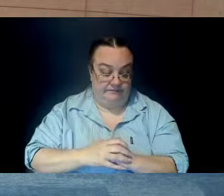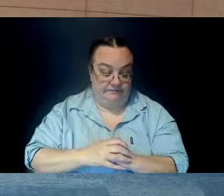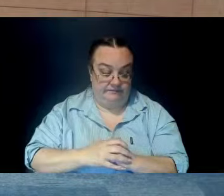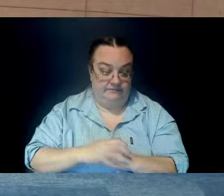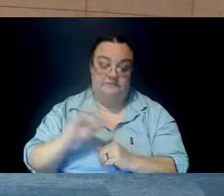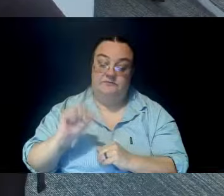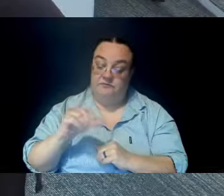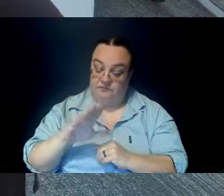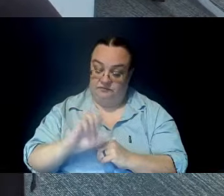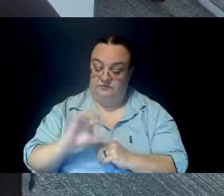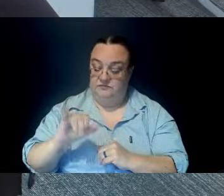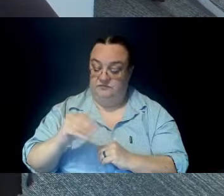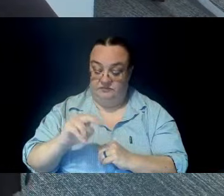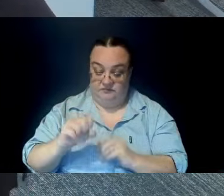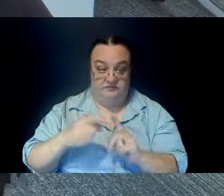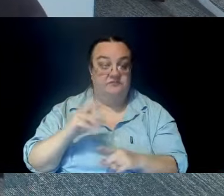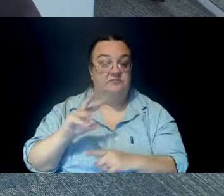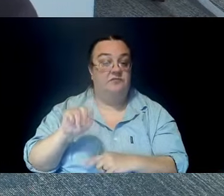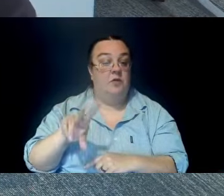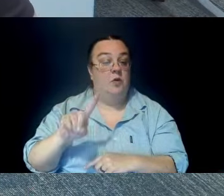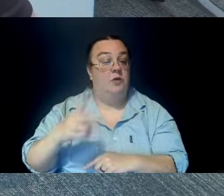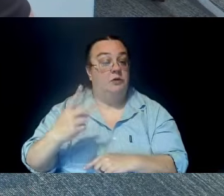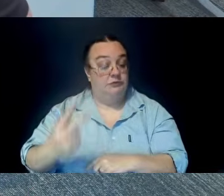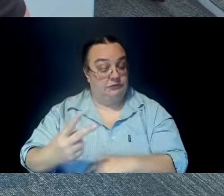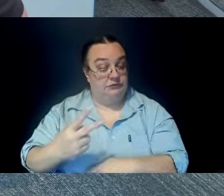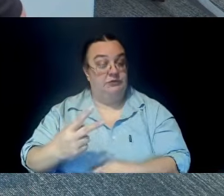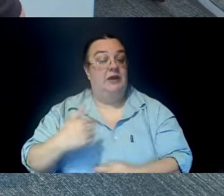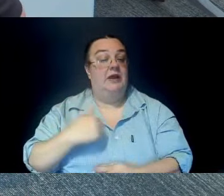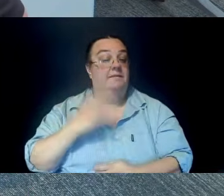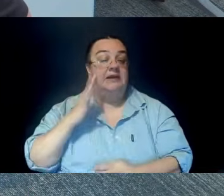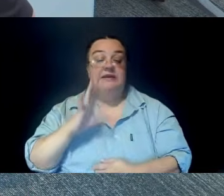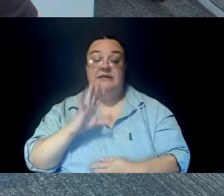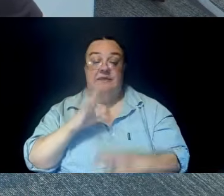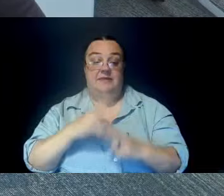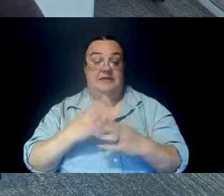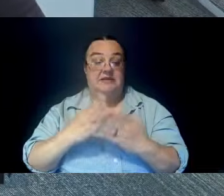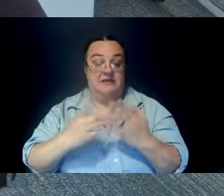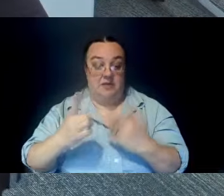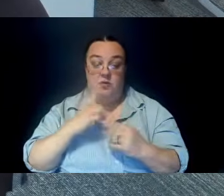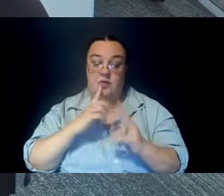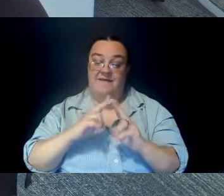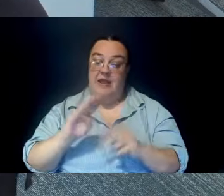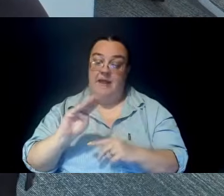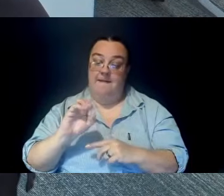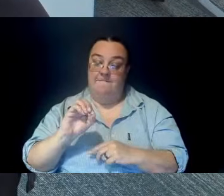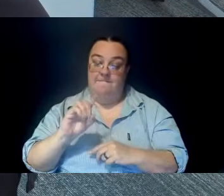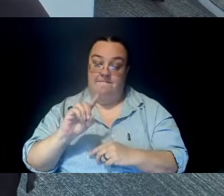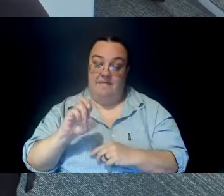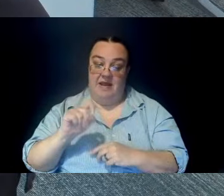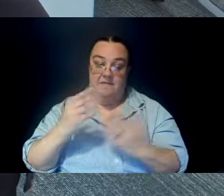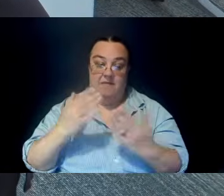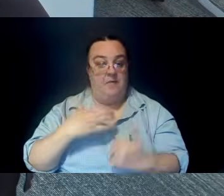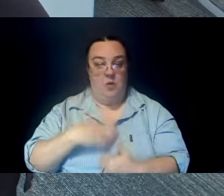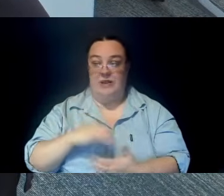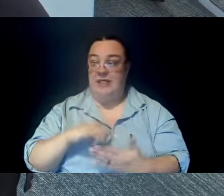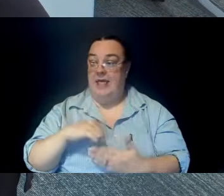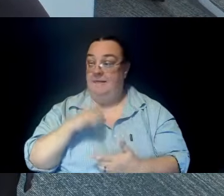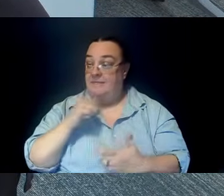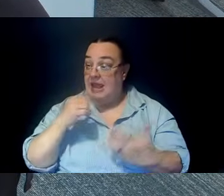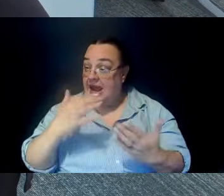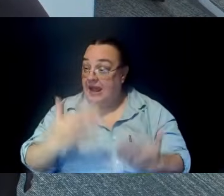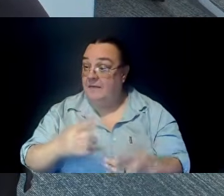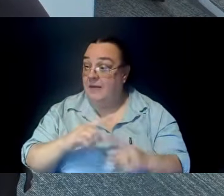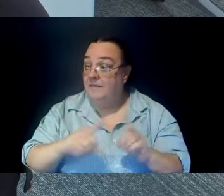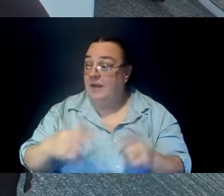Joyce Jones, Ward 2. I'm going to speak about somebody who's very modest and probably wishes I wasn't up here, but I